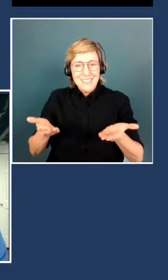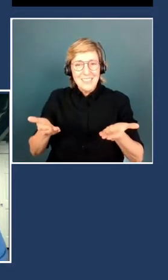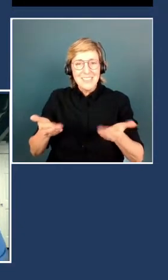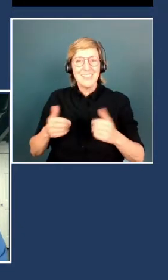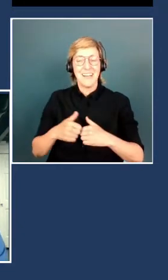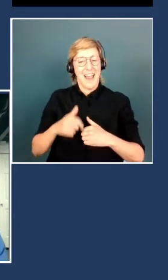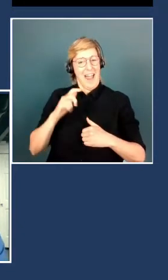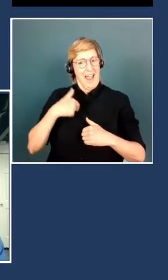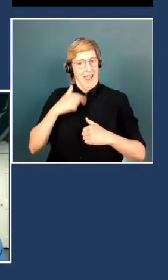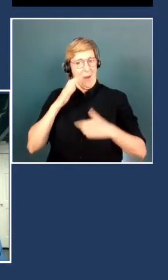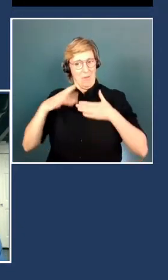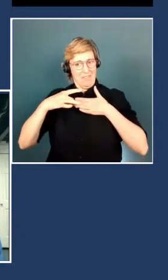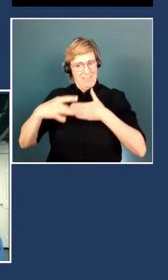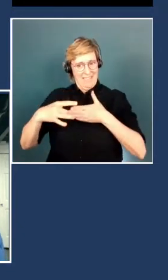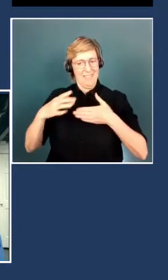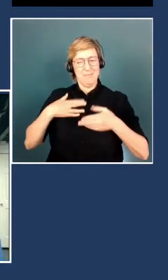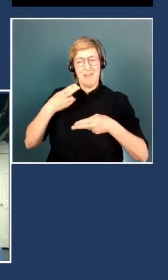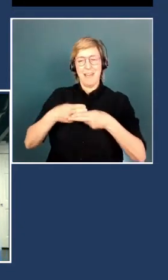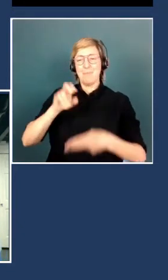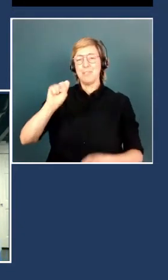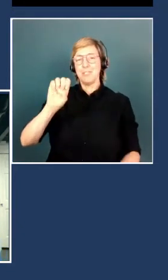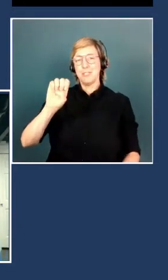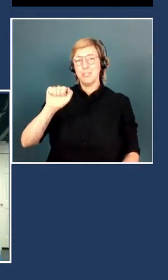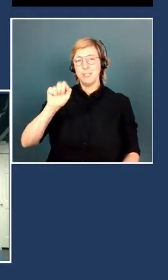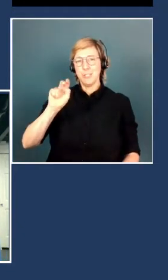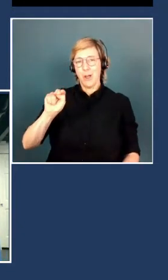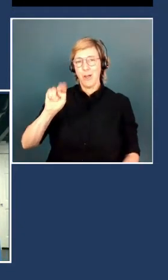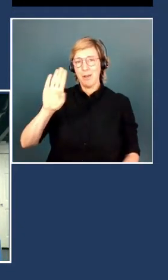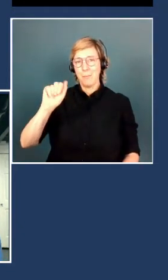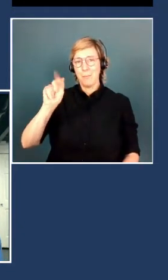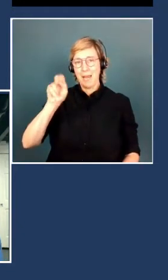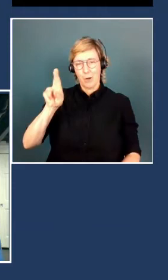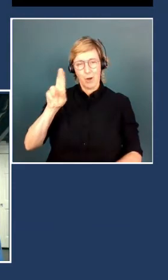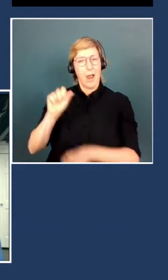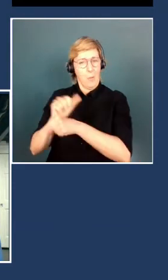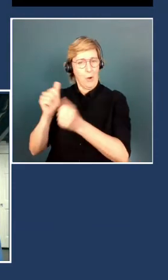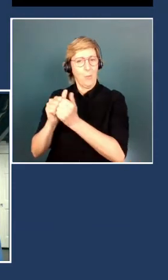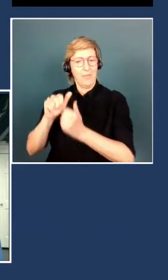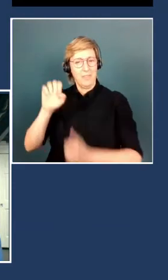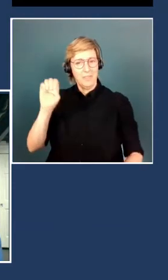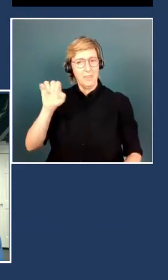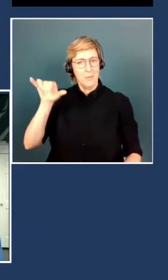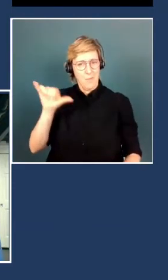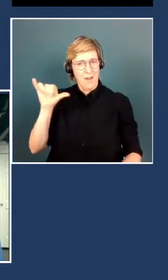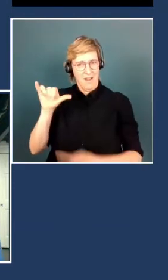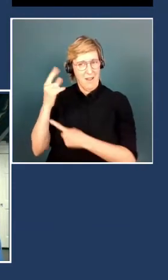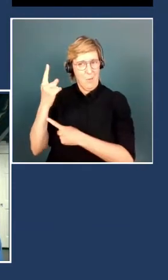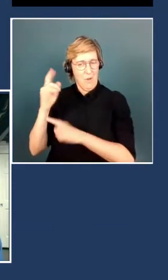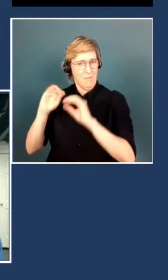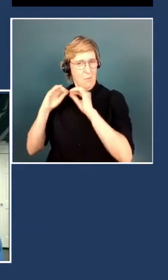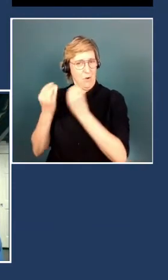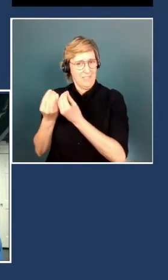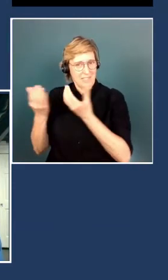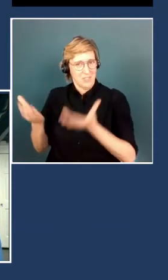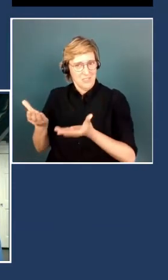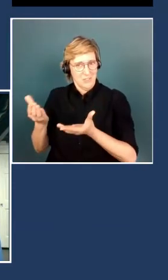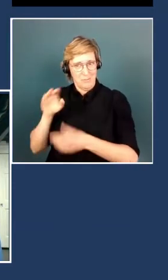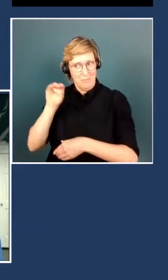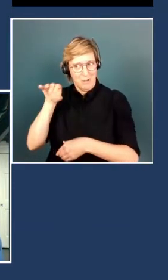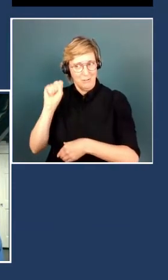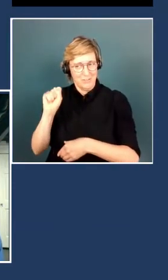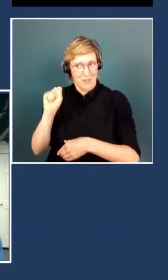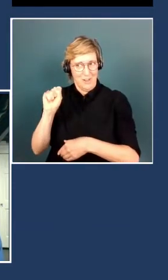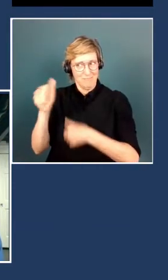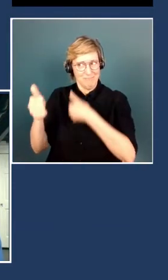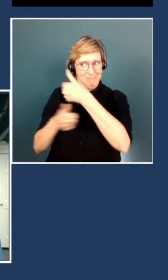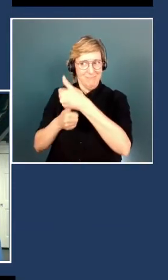our moderator. My name's Sean Baker. I work with EY, so one of the organizations here, Microsoft. Thank you again for